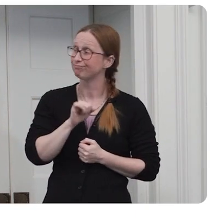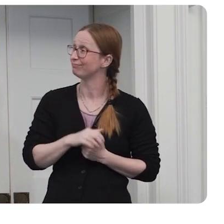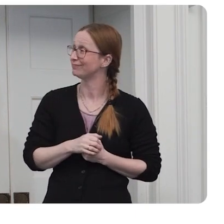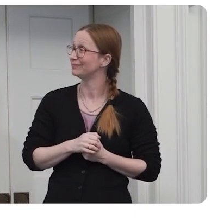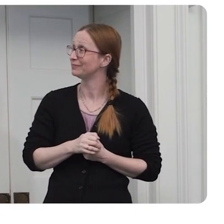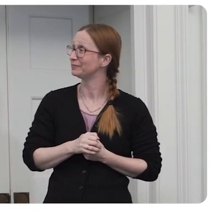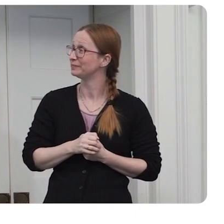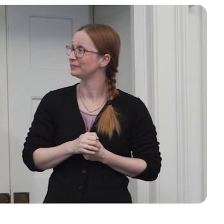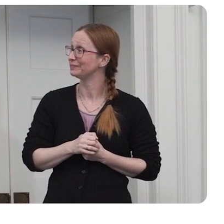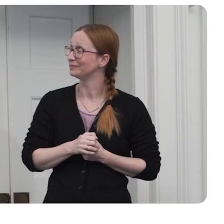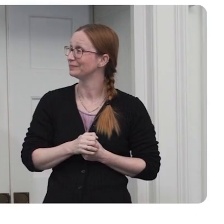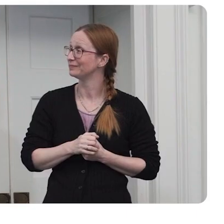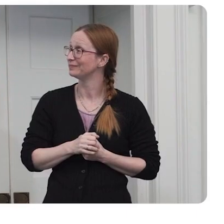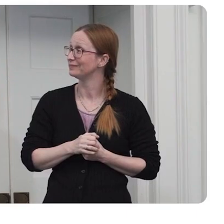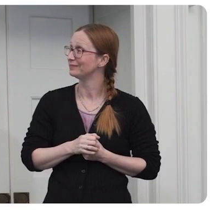Yeah.